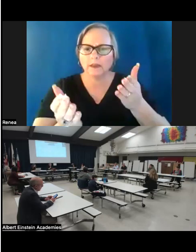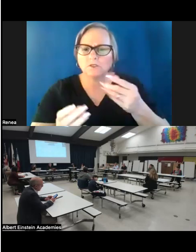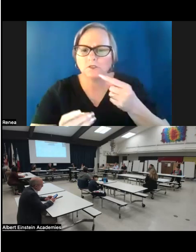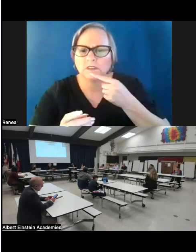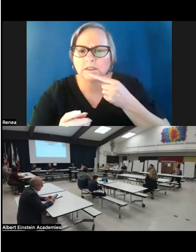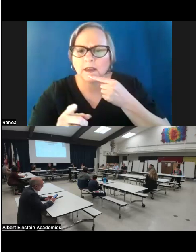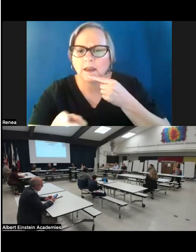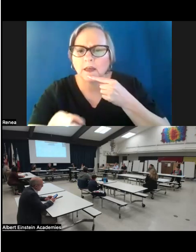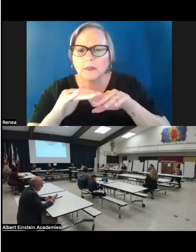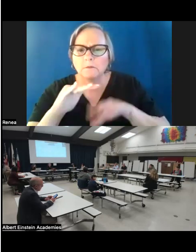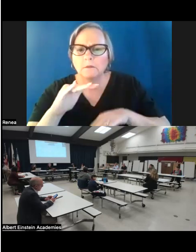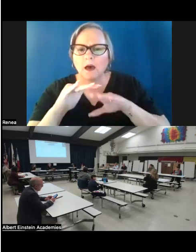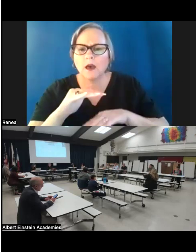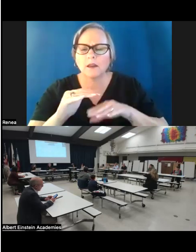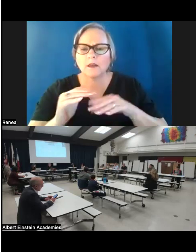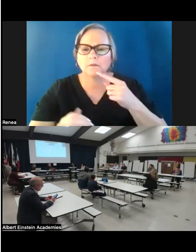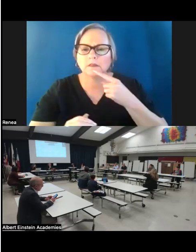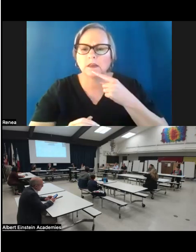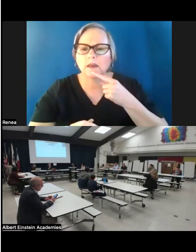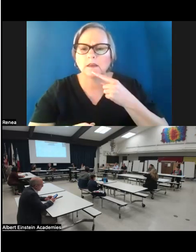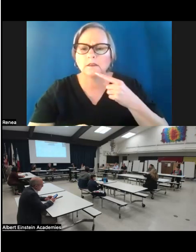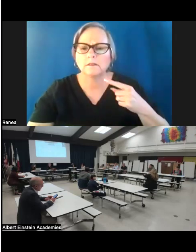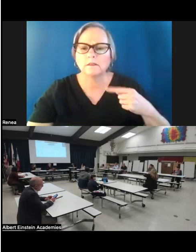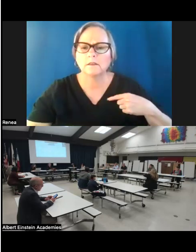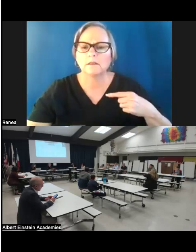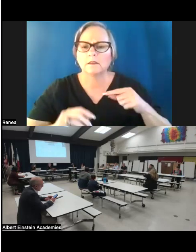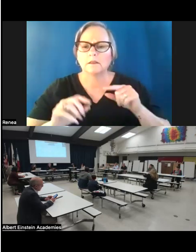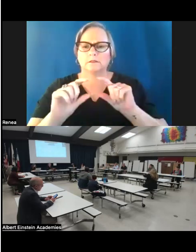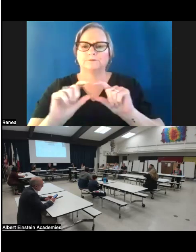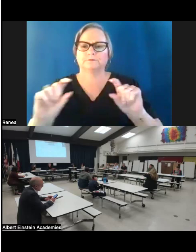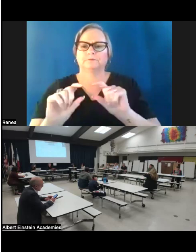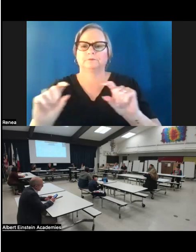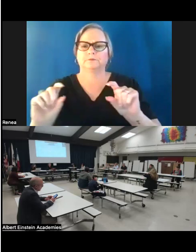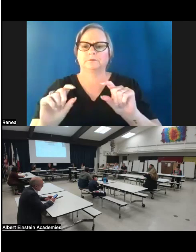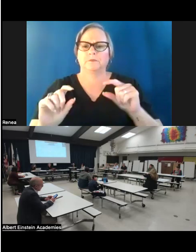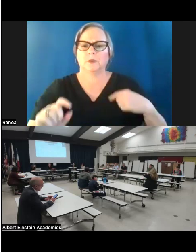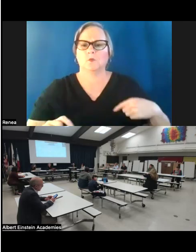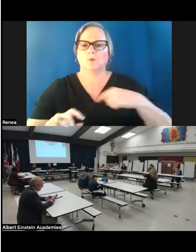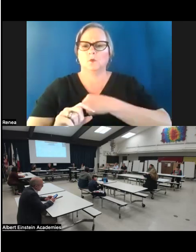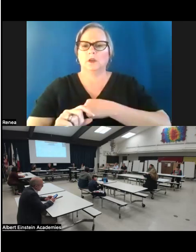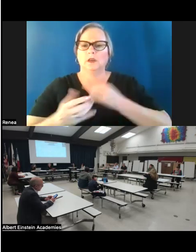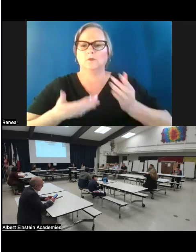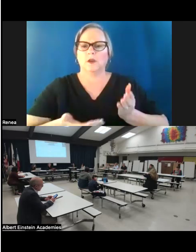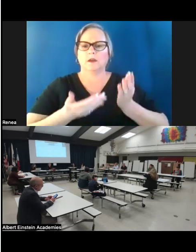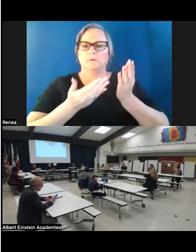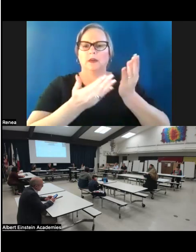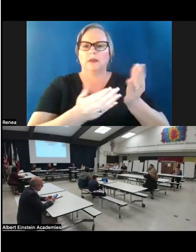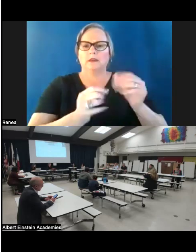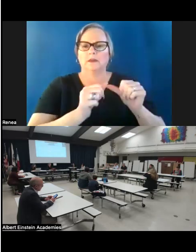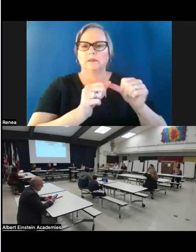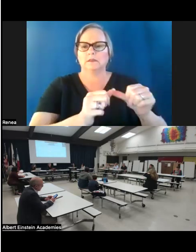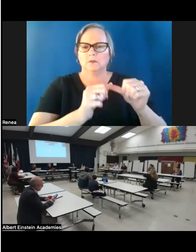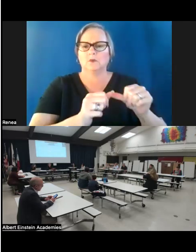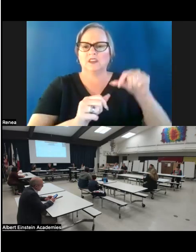the right-hand column, it's kind of the place to have in writing, we recommend continuing this activity for next